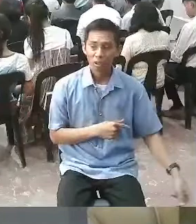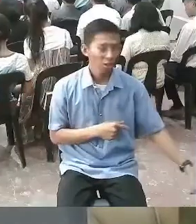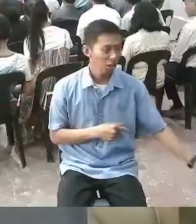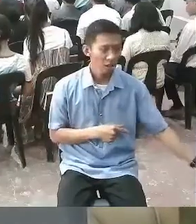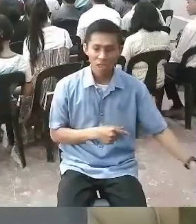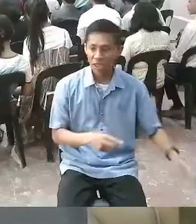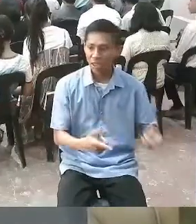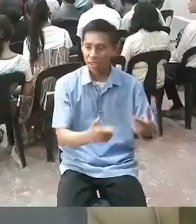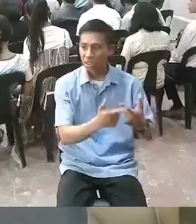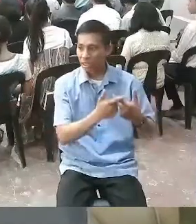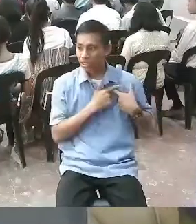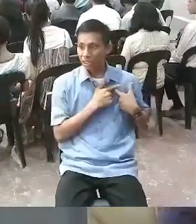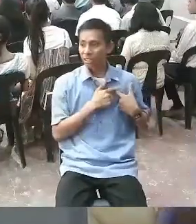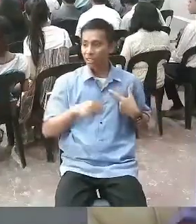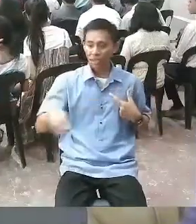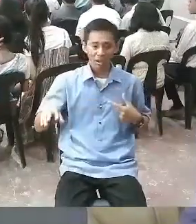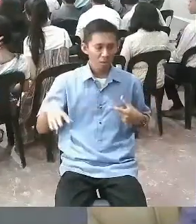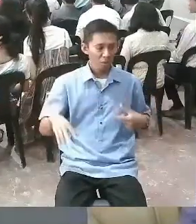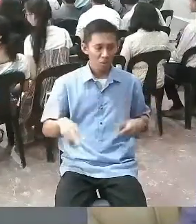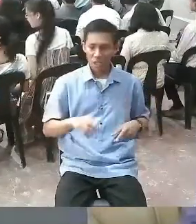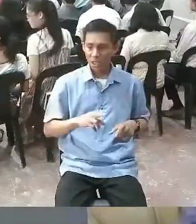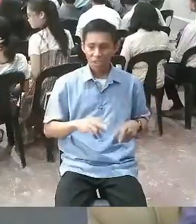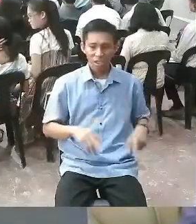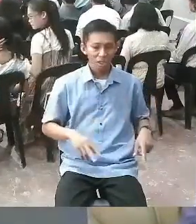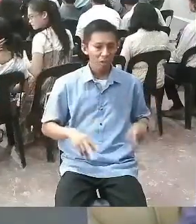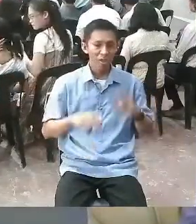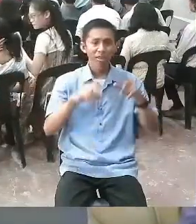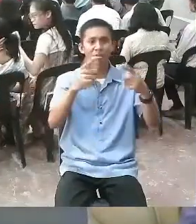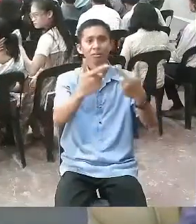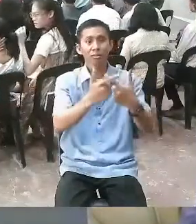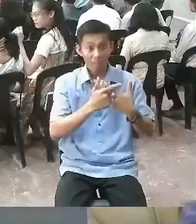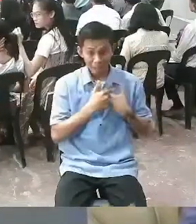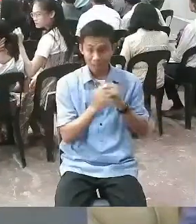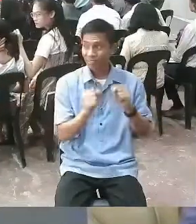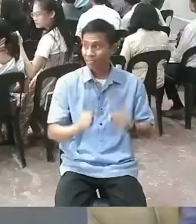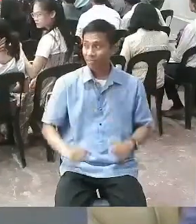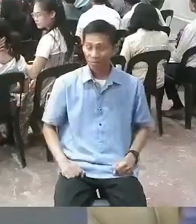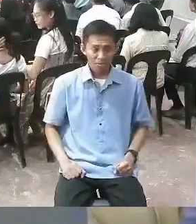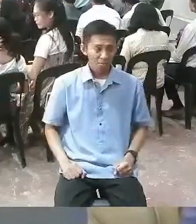you become a righteous sinner.